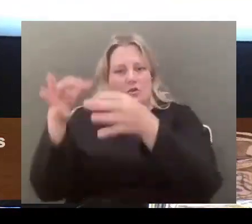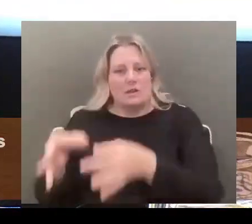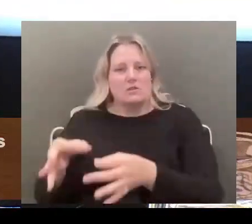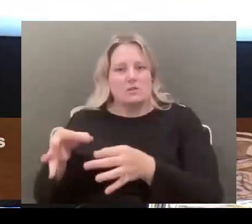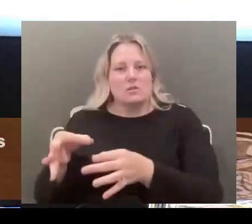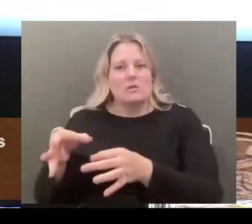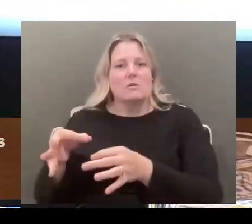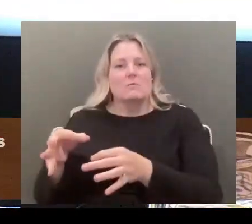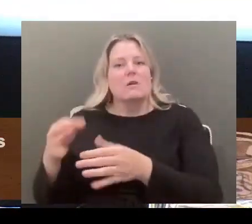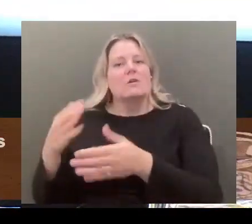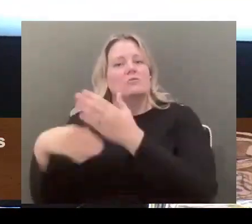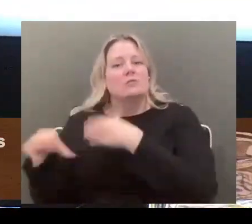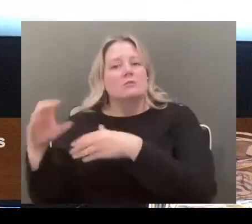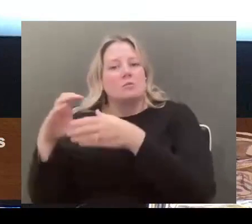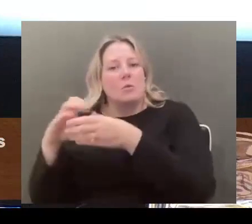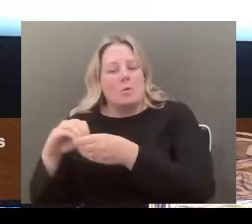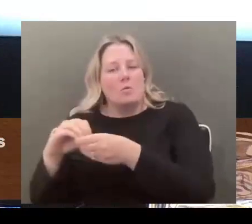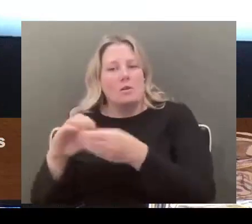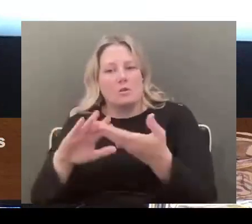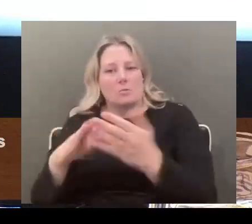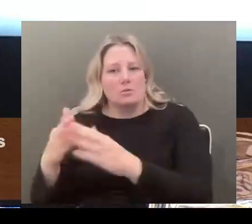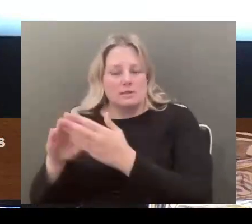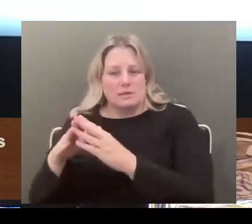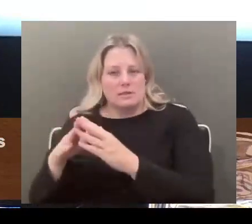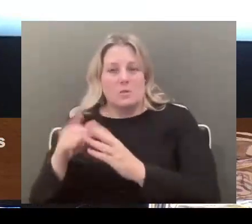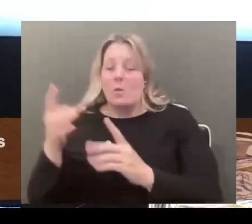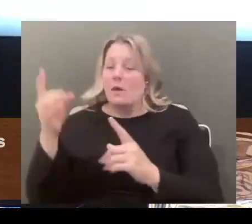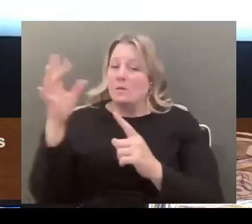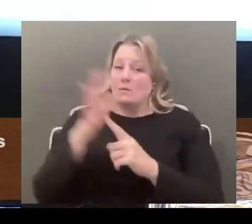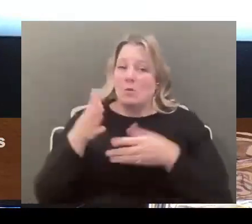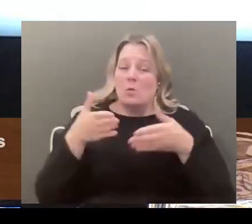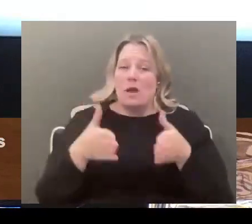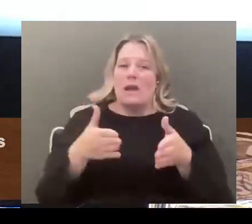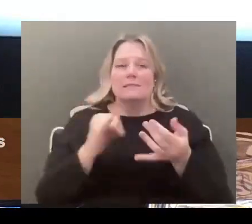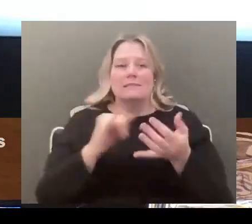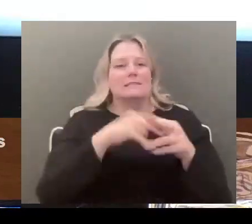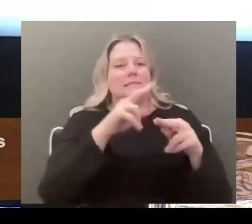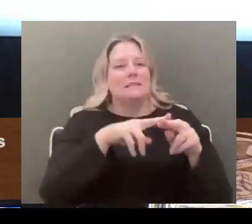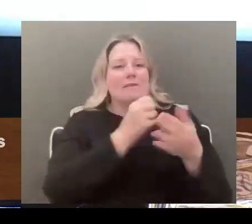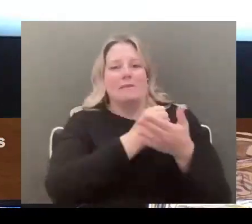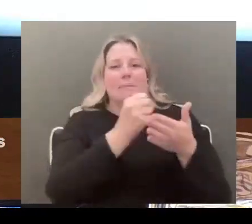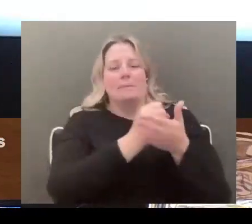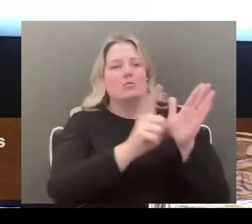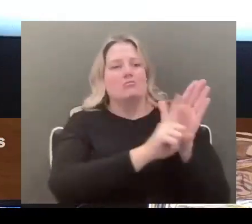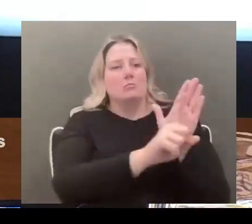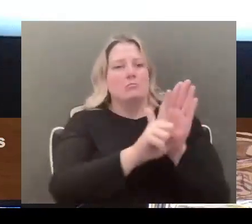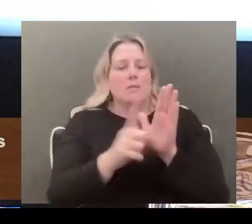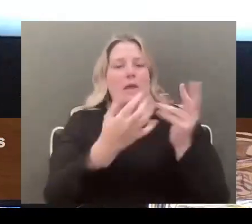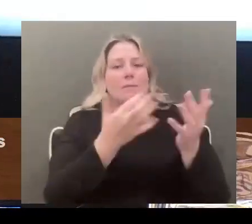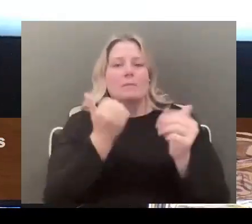way and a vital way is that the representation among staff of traditional owners